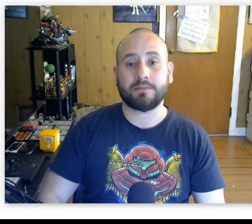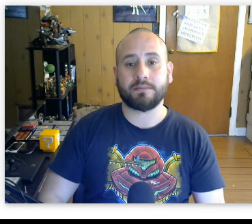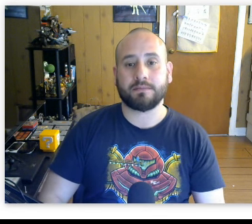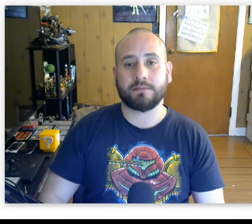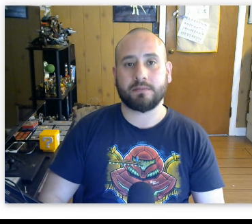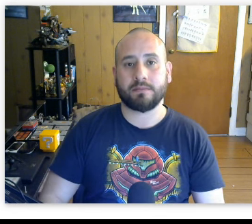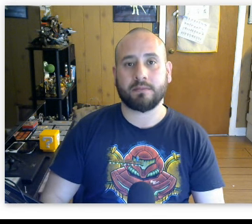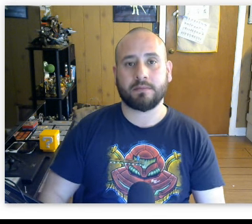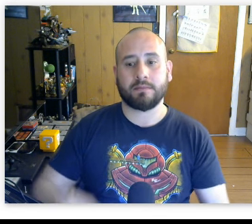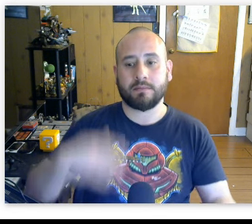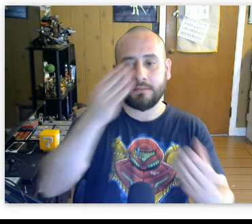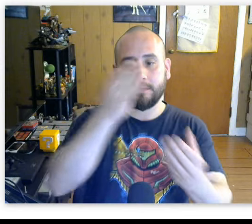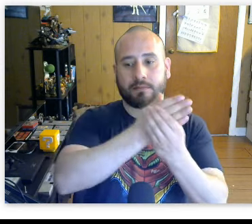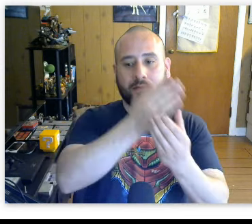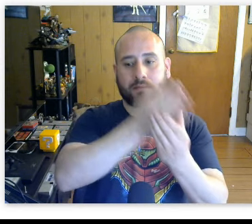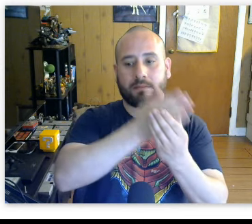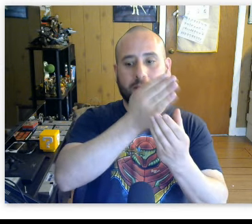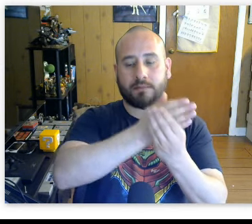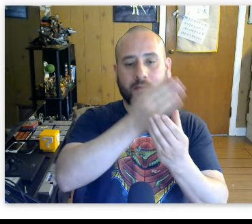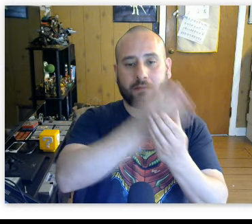taco,